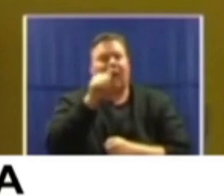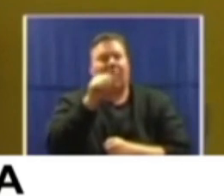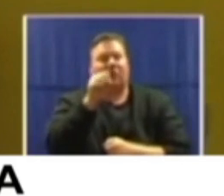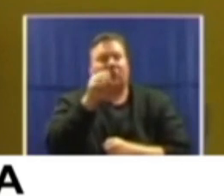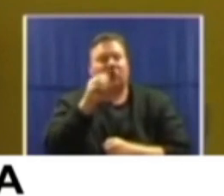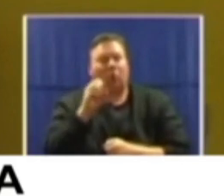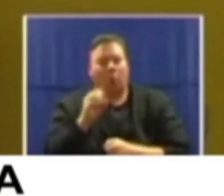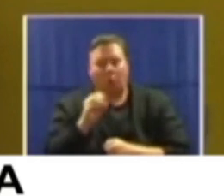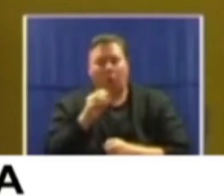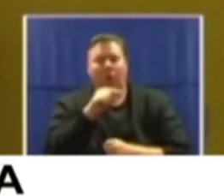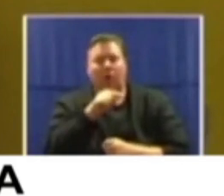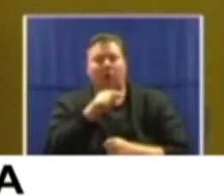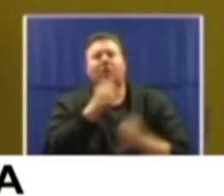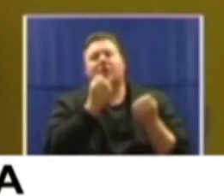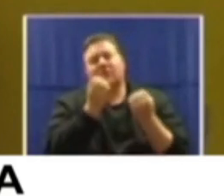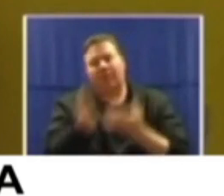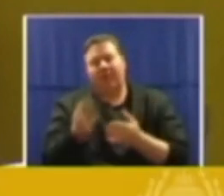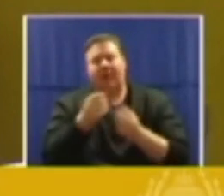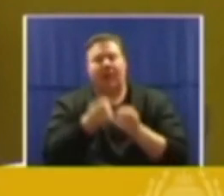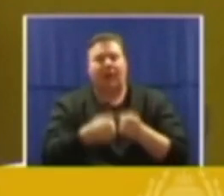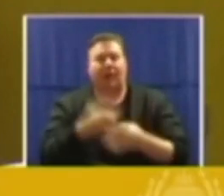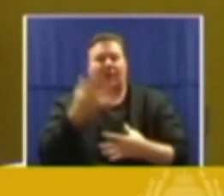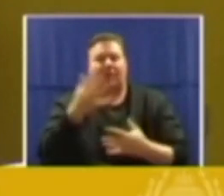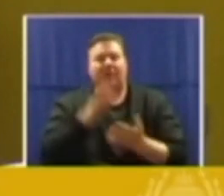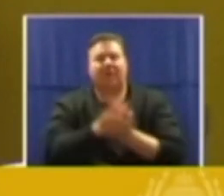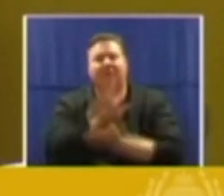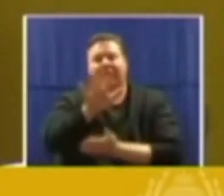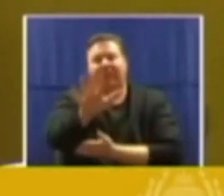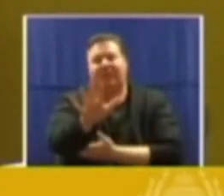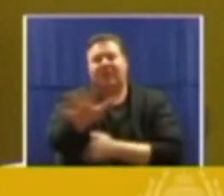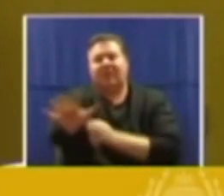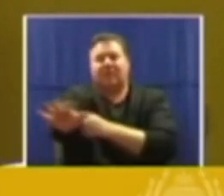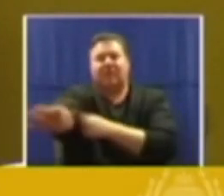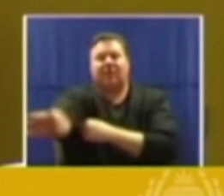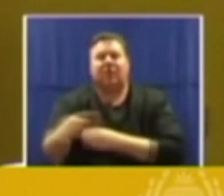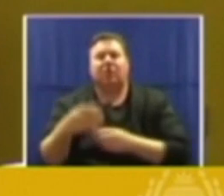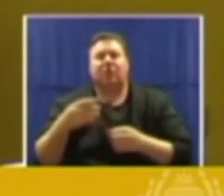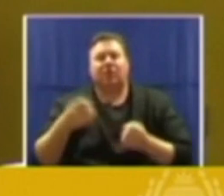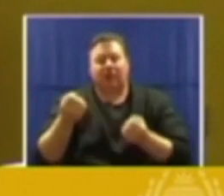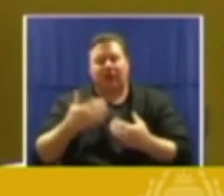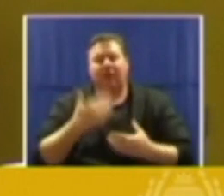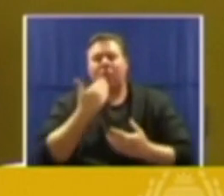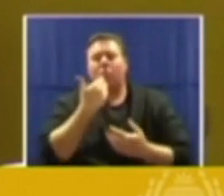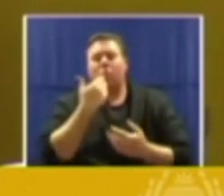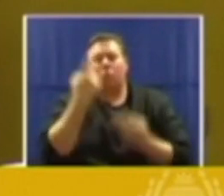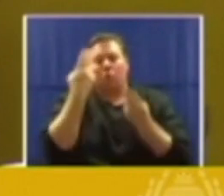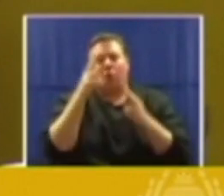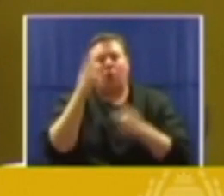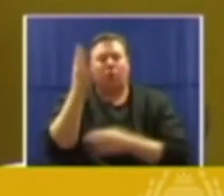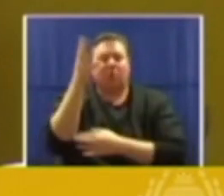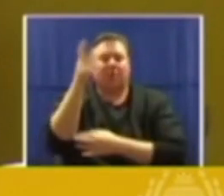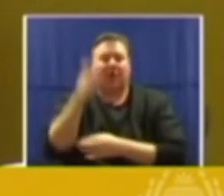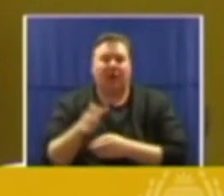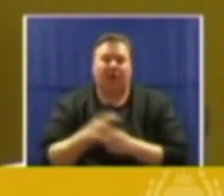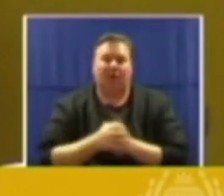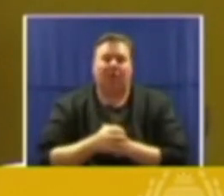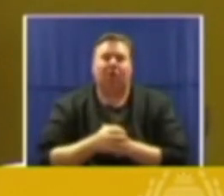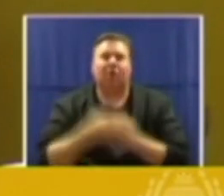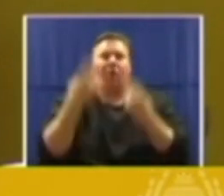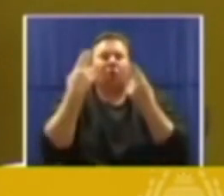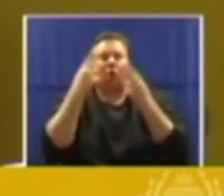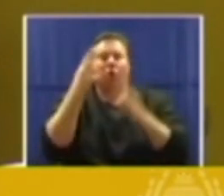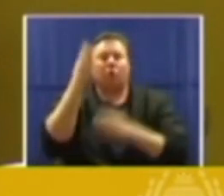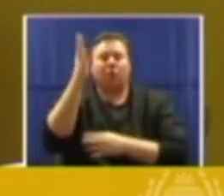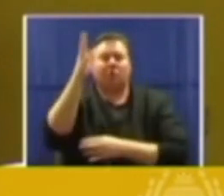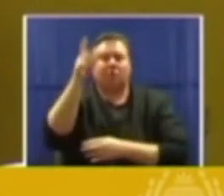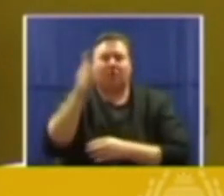Thursday, will submit a list of 15 to the Honorable Speaker, so that then the Honorable Speaker